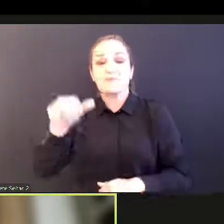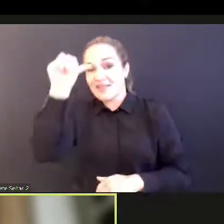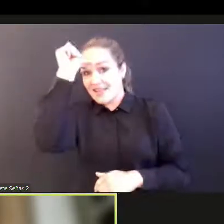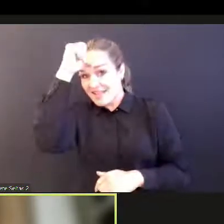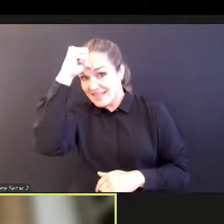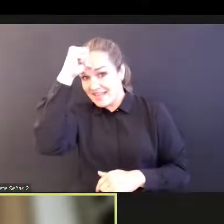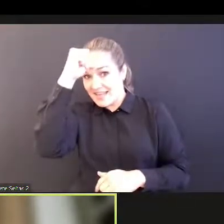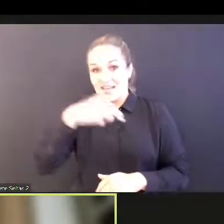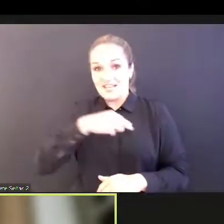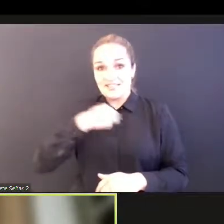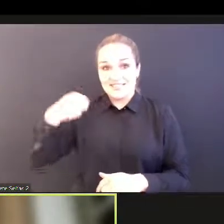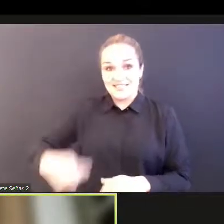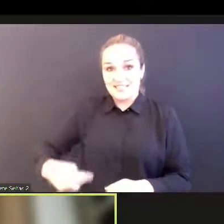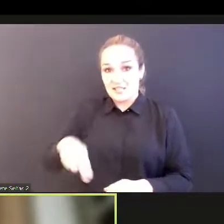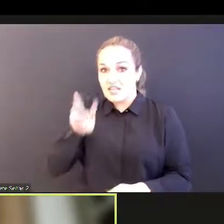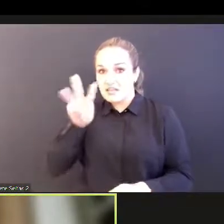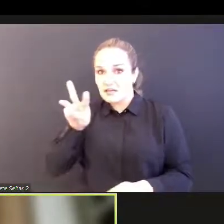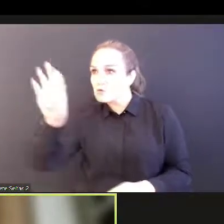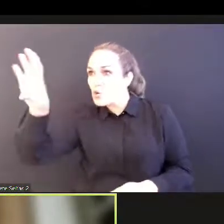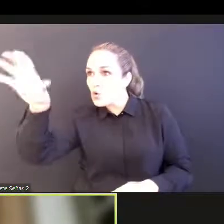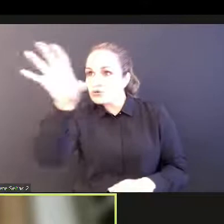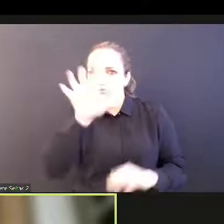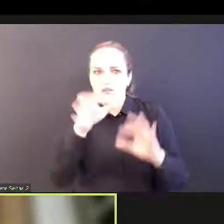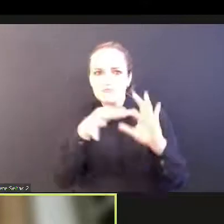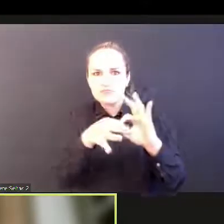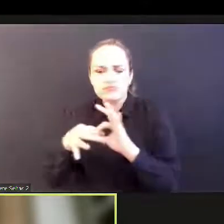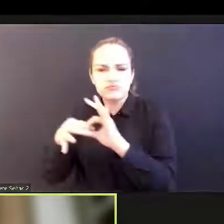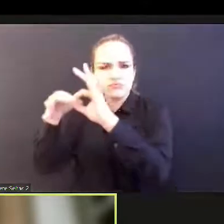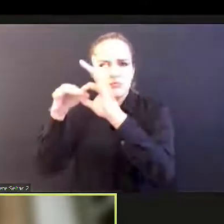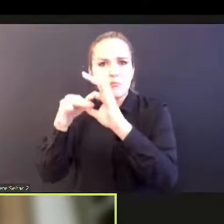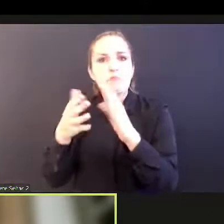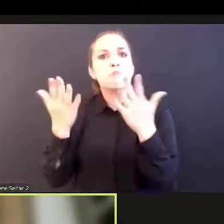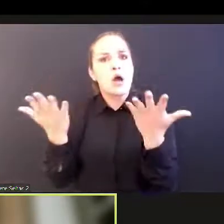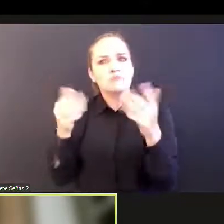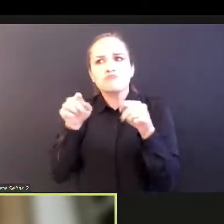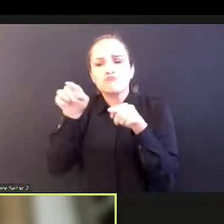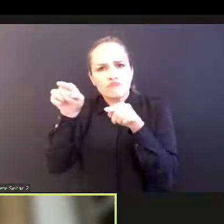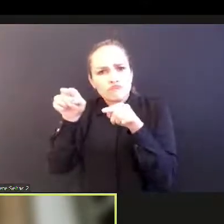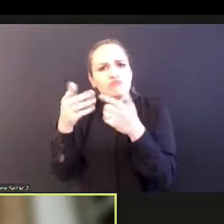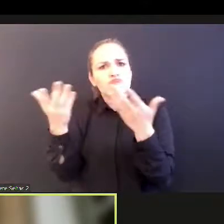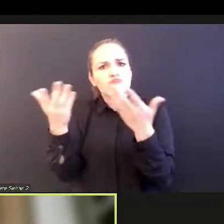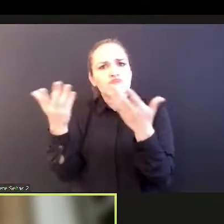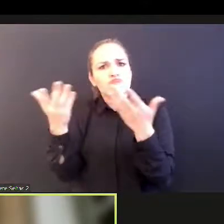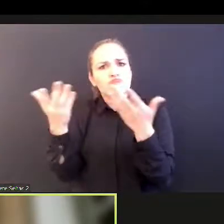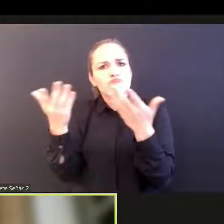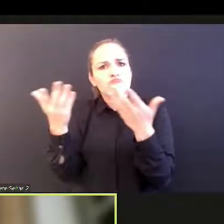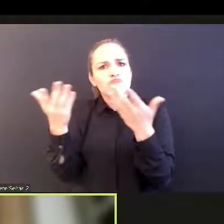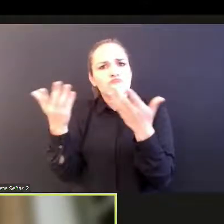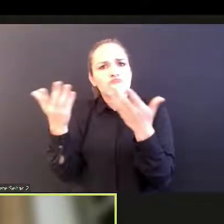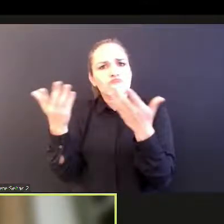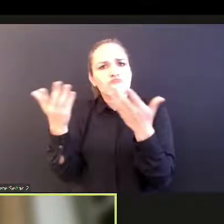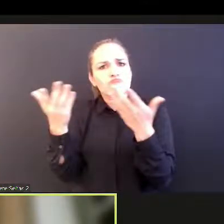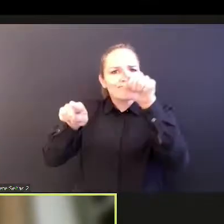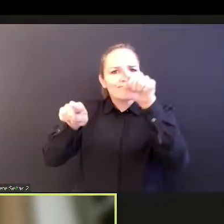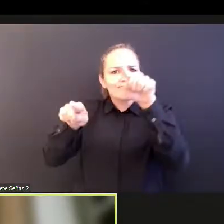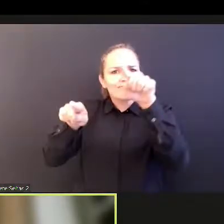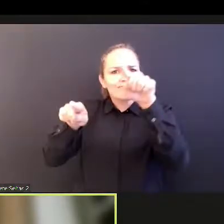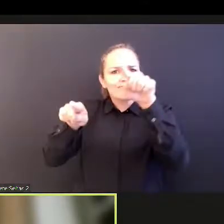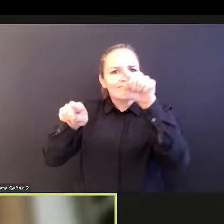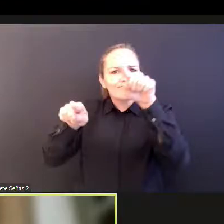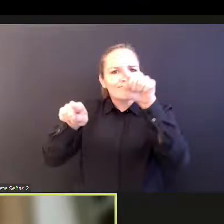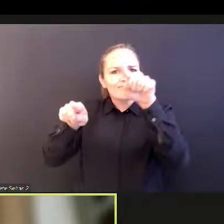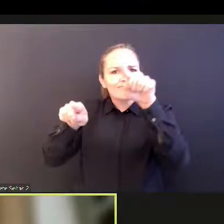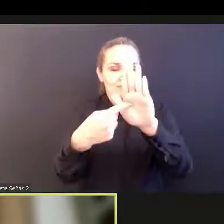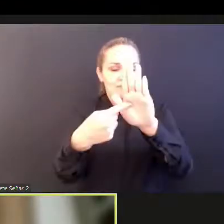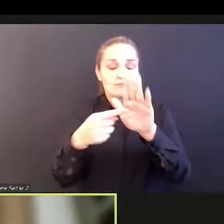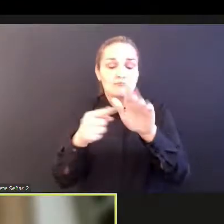the heterogeneity within the Asia Pacific. And one of the things I wanted to highlight is that there is space in this sector for a variety